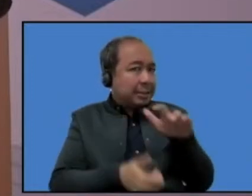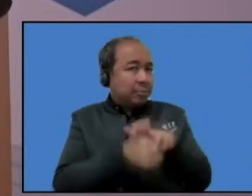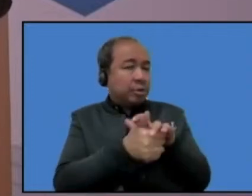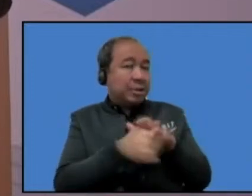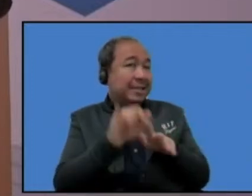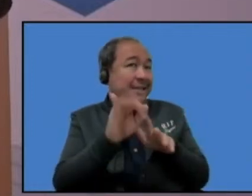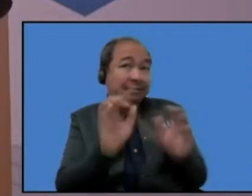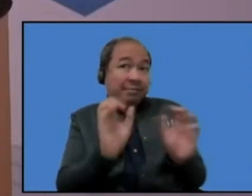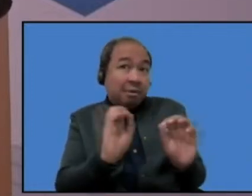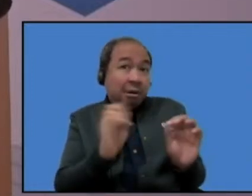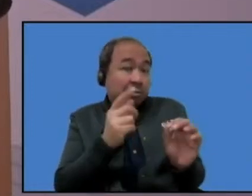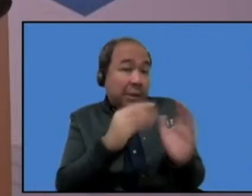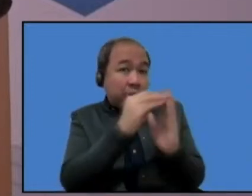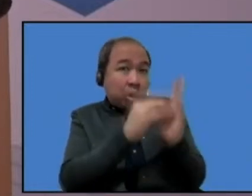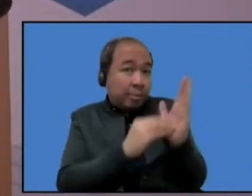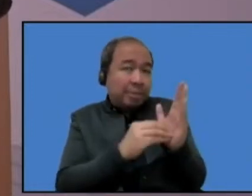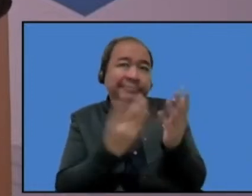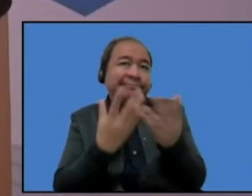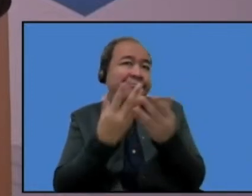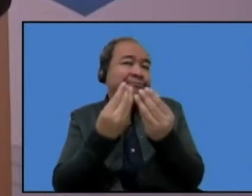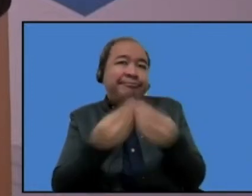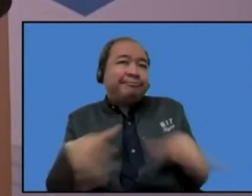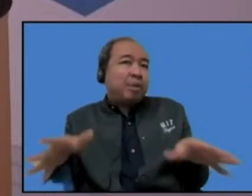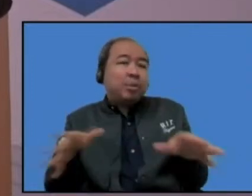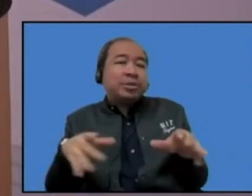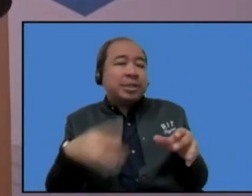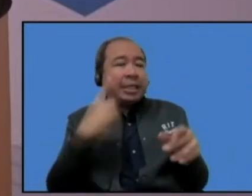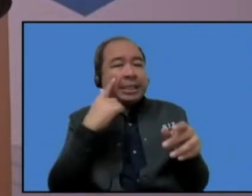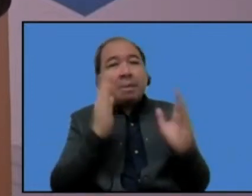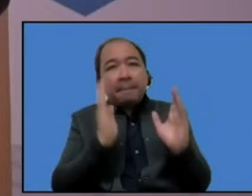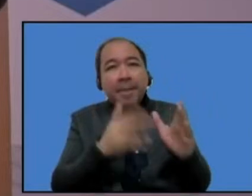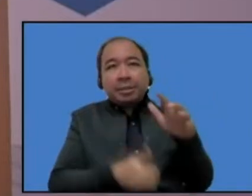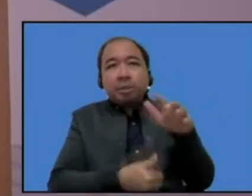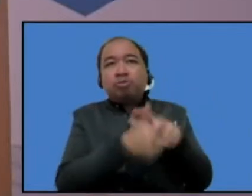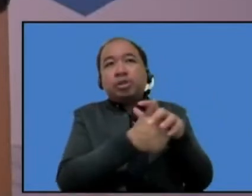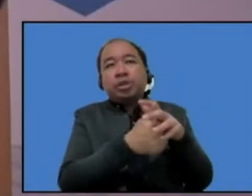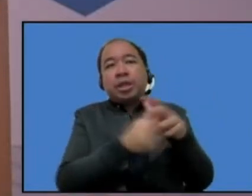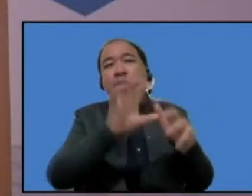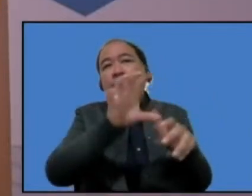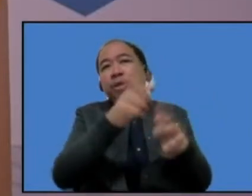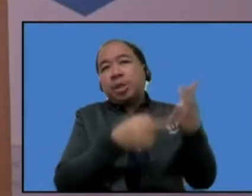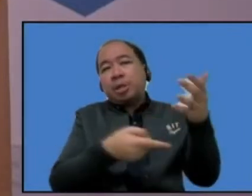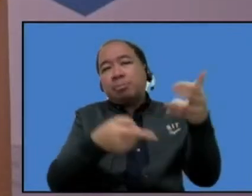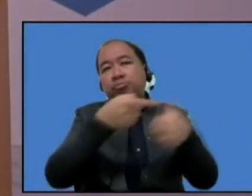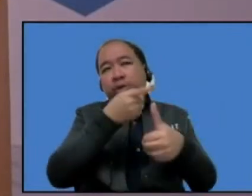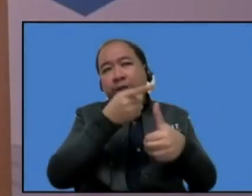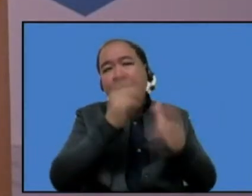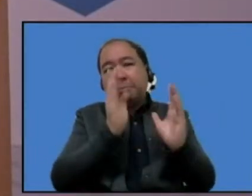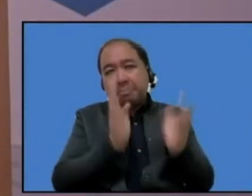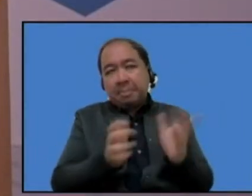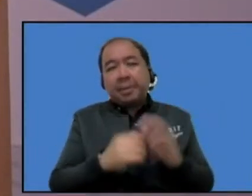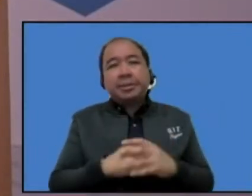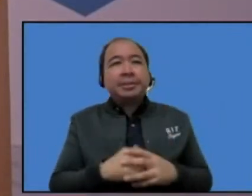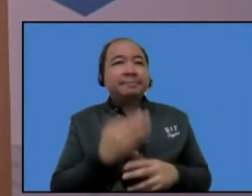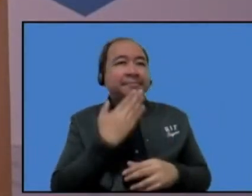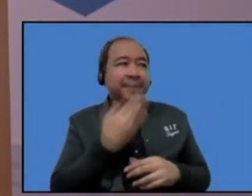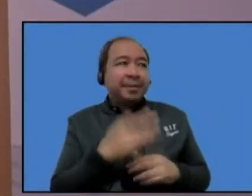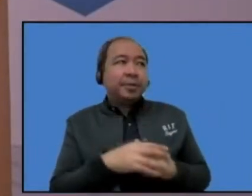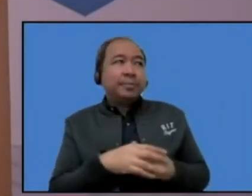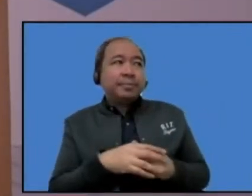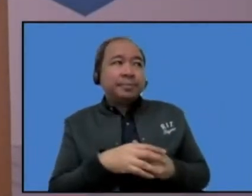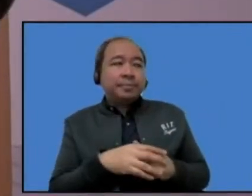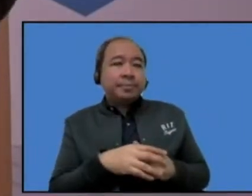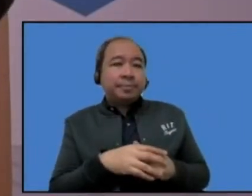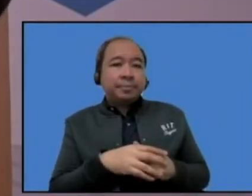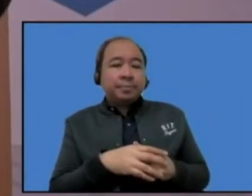international discussion. The regional specificity needs to come out. Thank you. Lisa. I'm